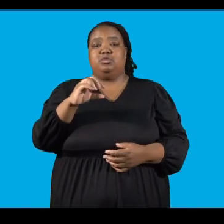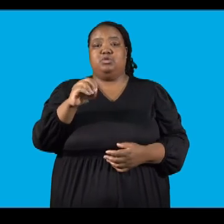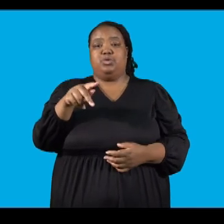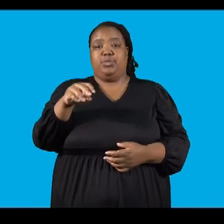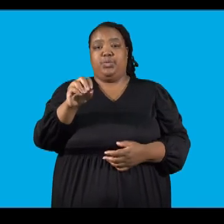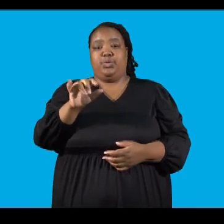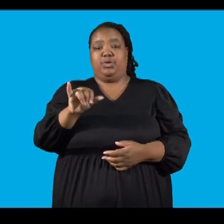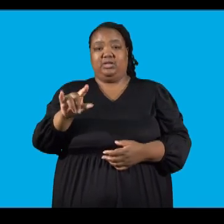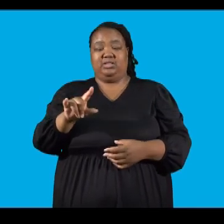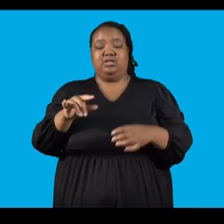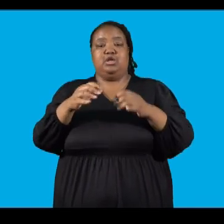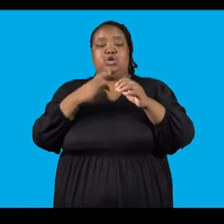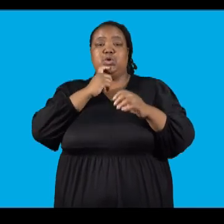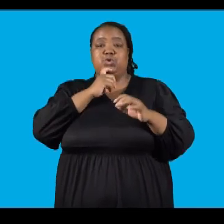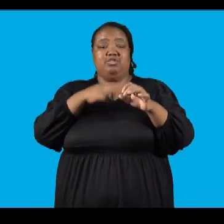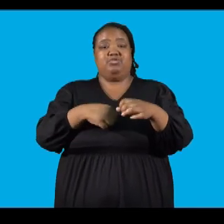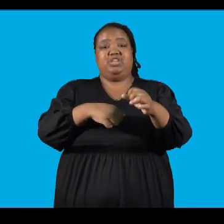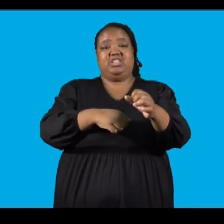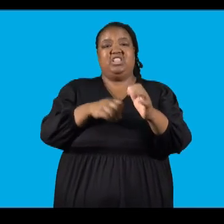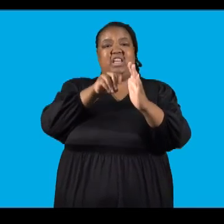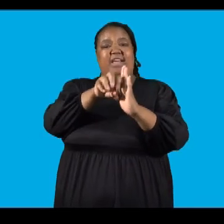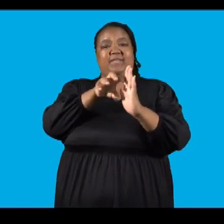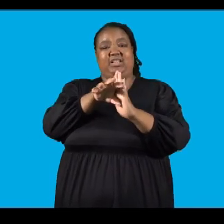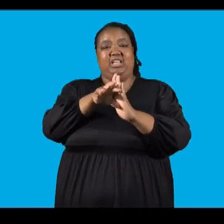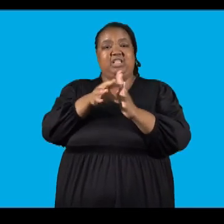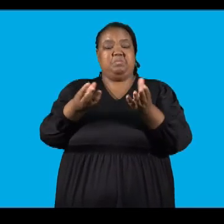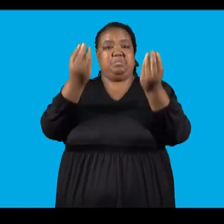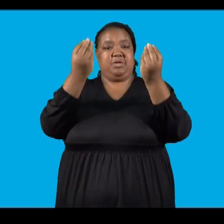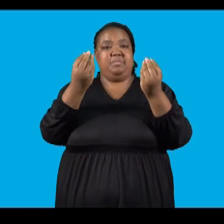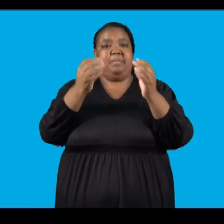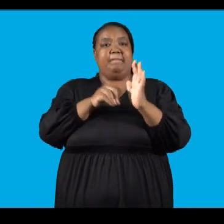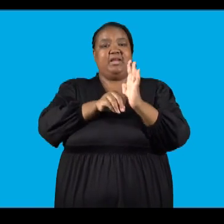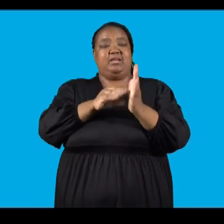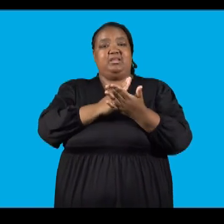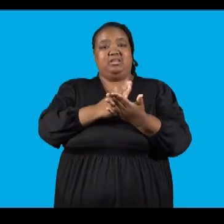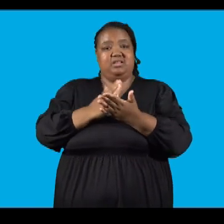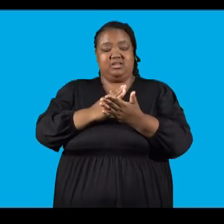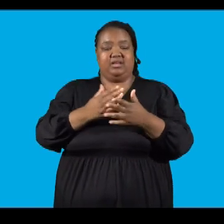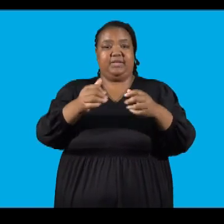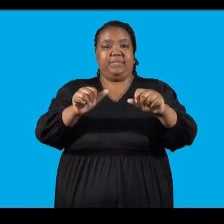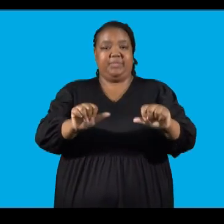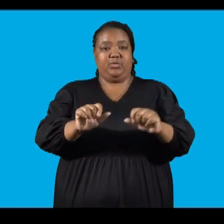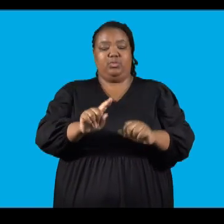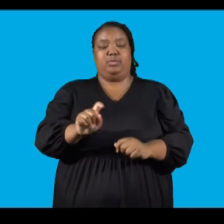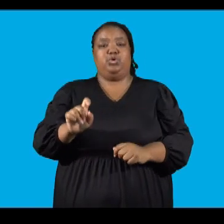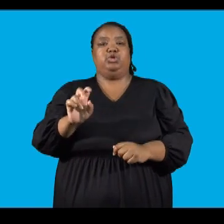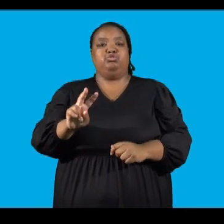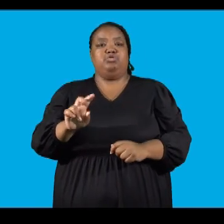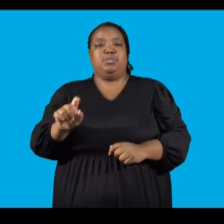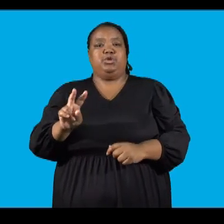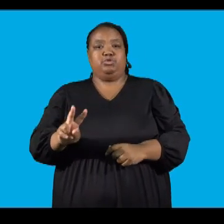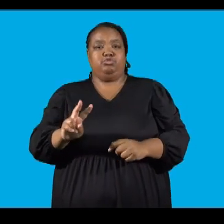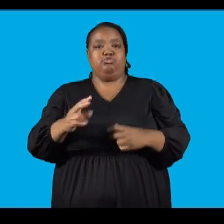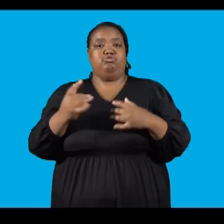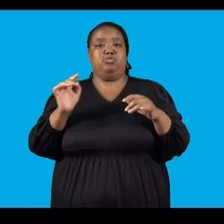use strategies such as aggressive advertising to gain market share. 1.2.2, the collusion,